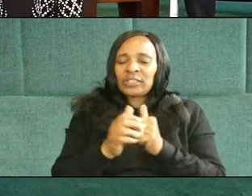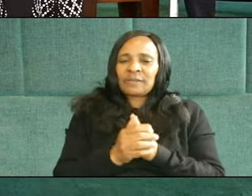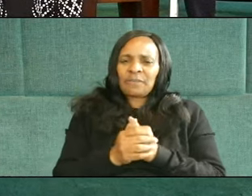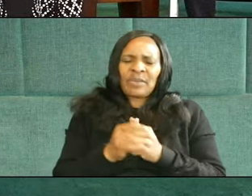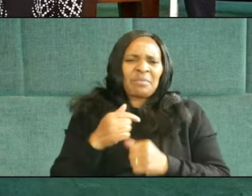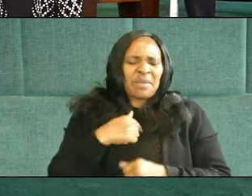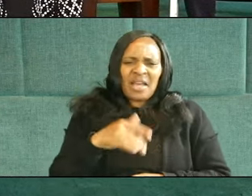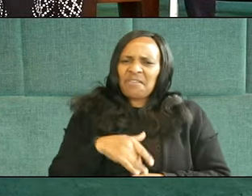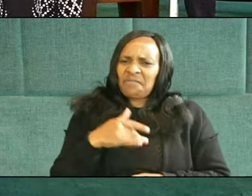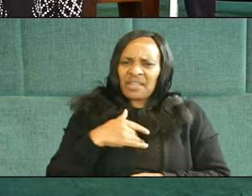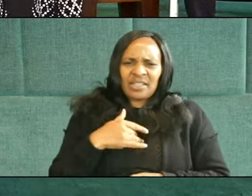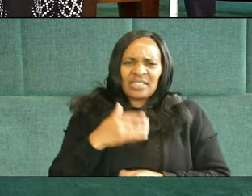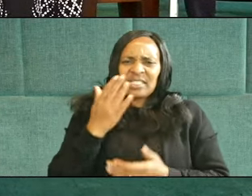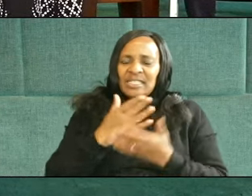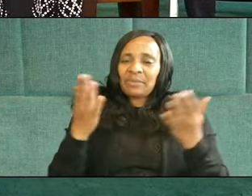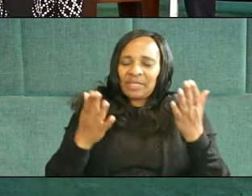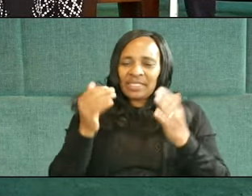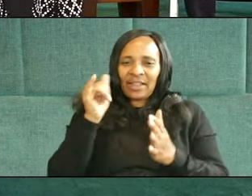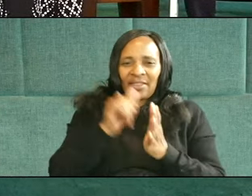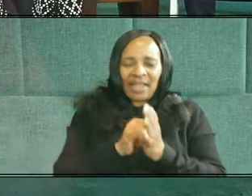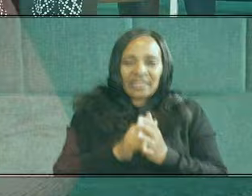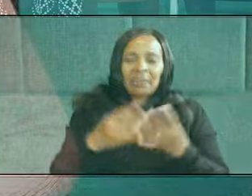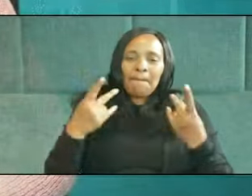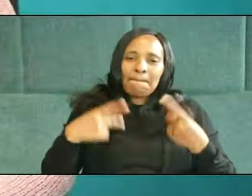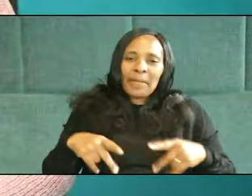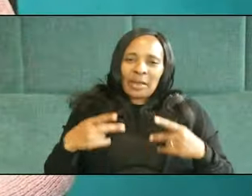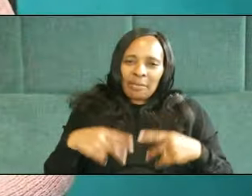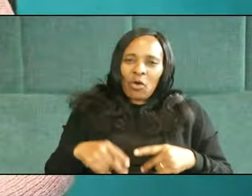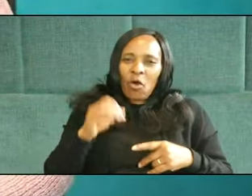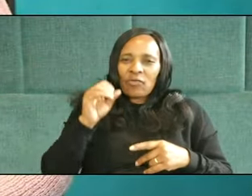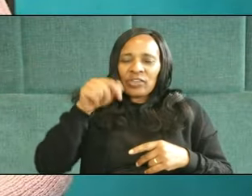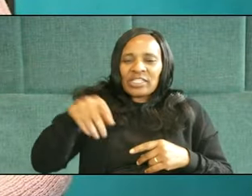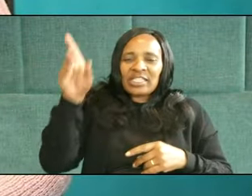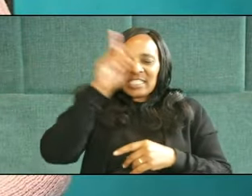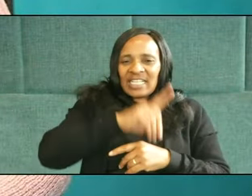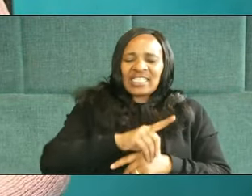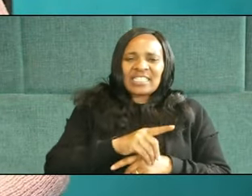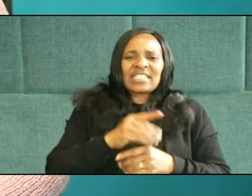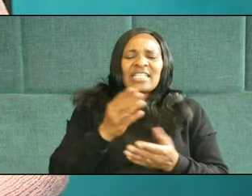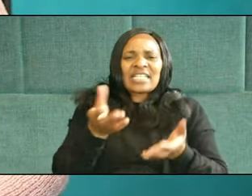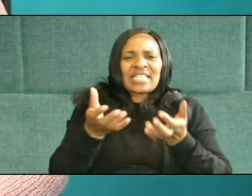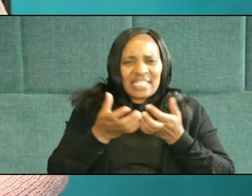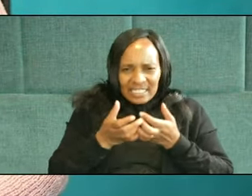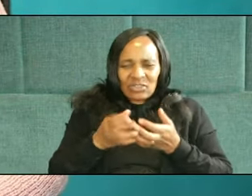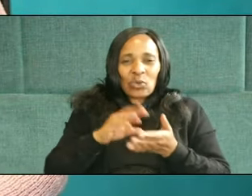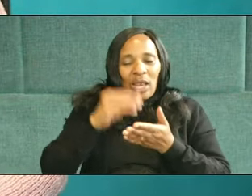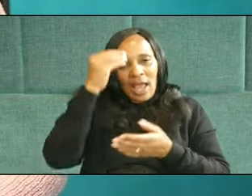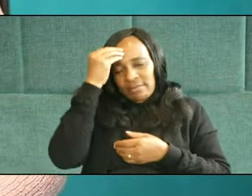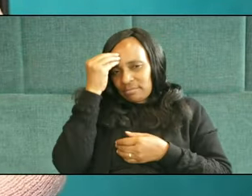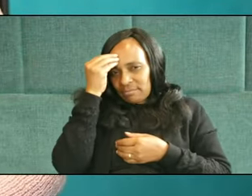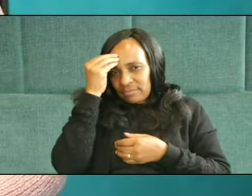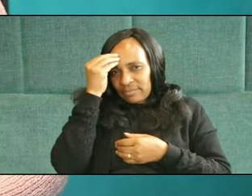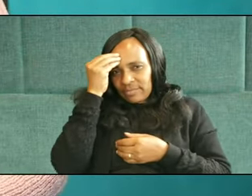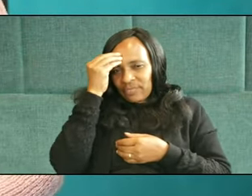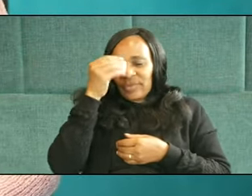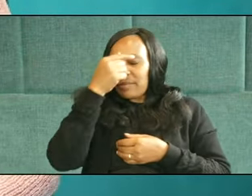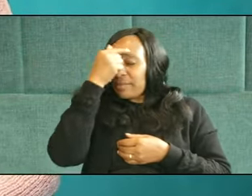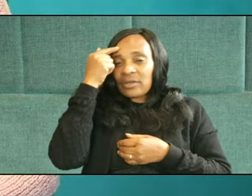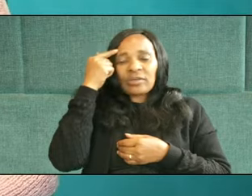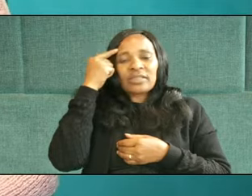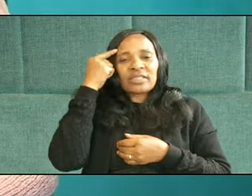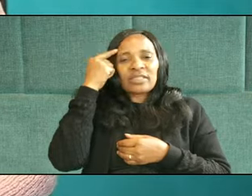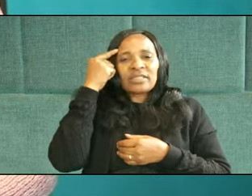I feel like it's something that people these days need to really learn. Because